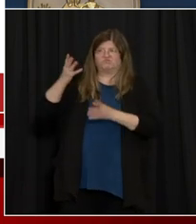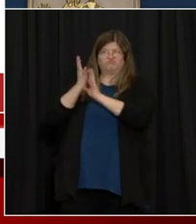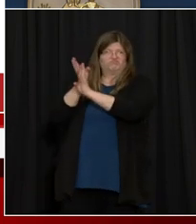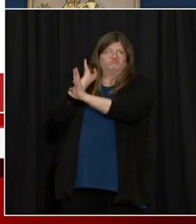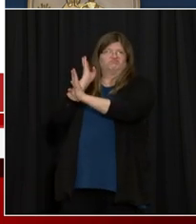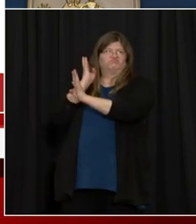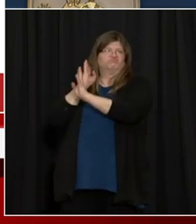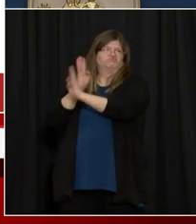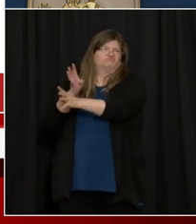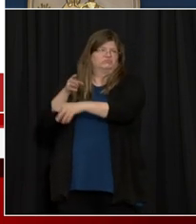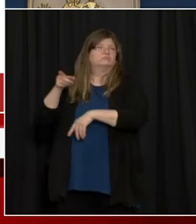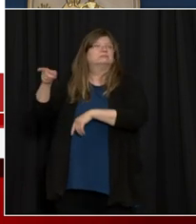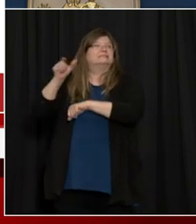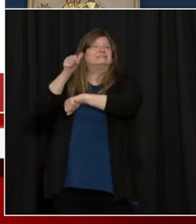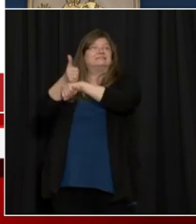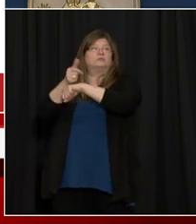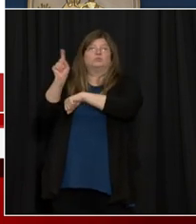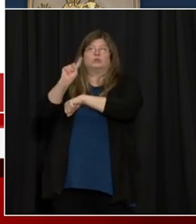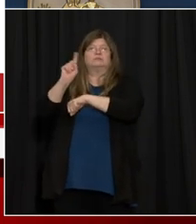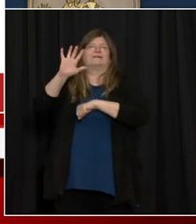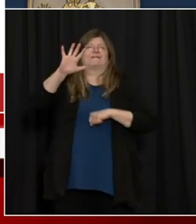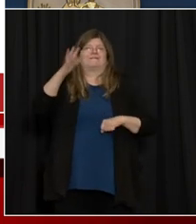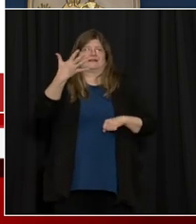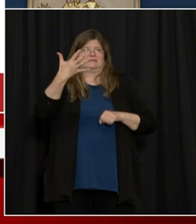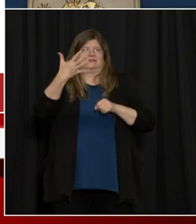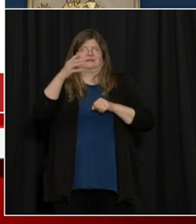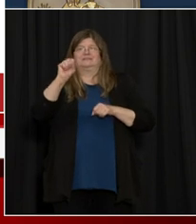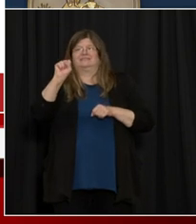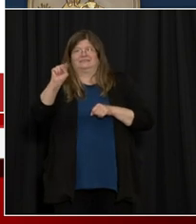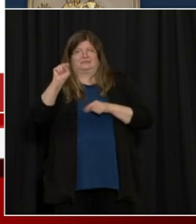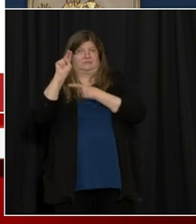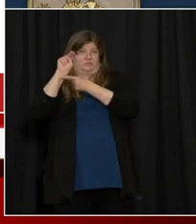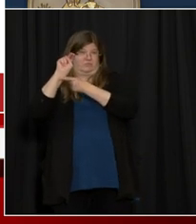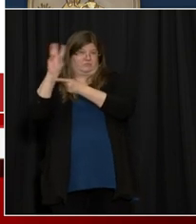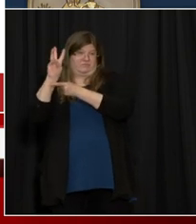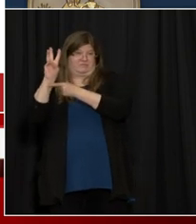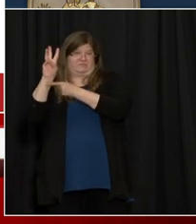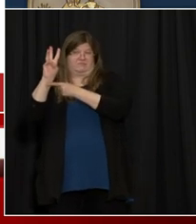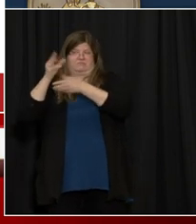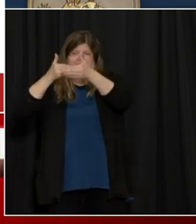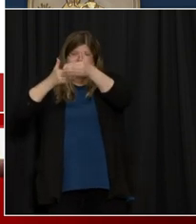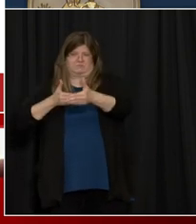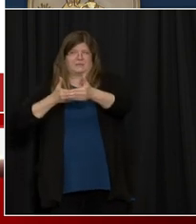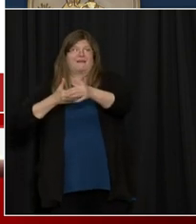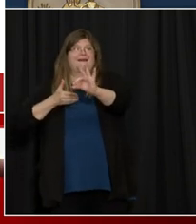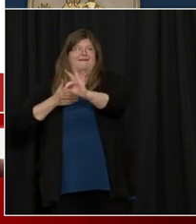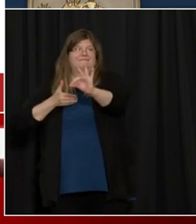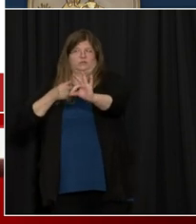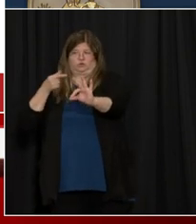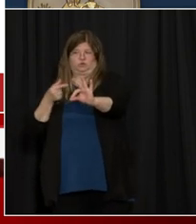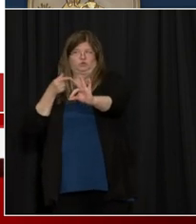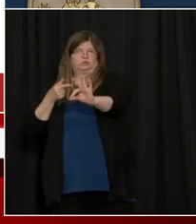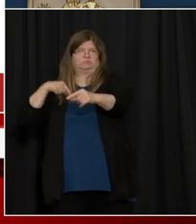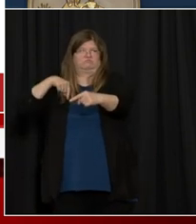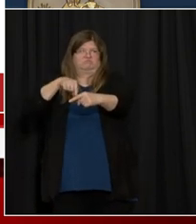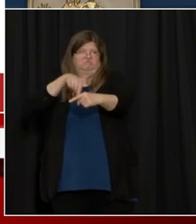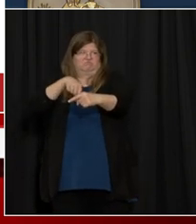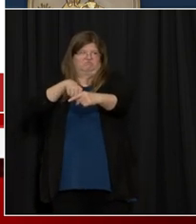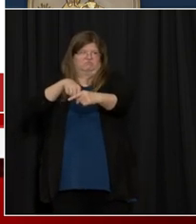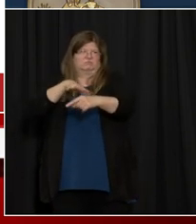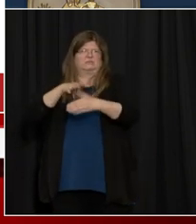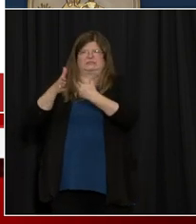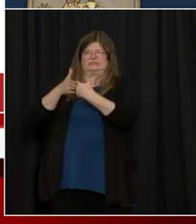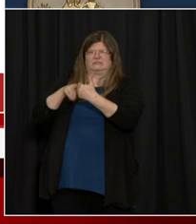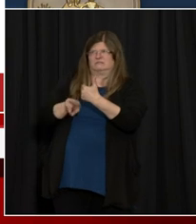be established on 5th Street Northwest between F and G Streets near the Building